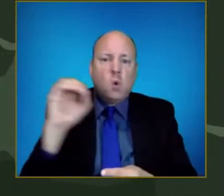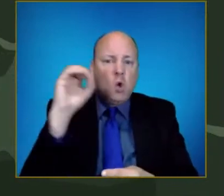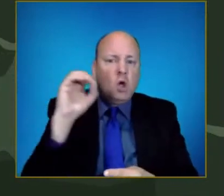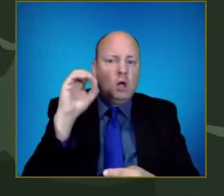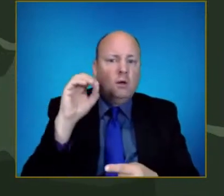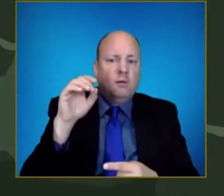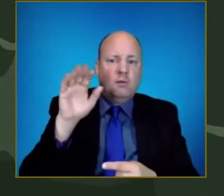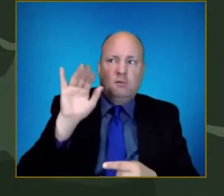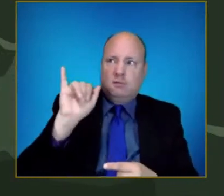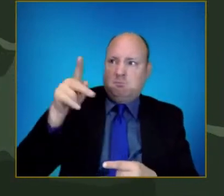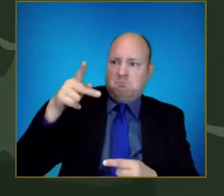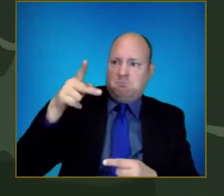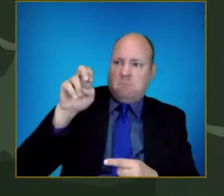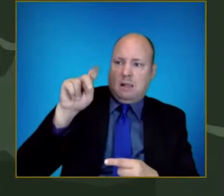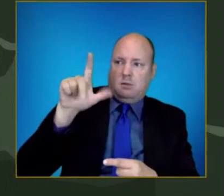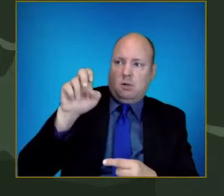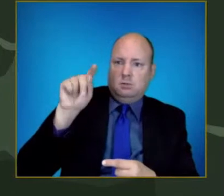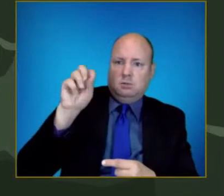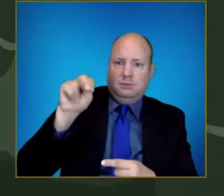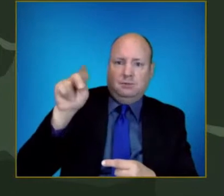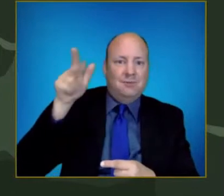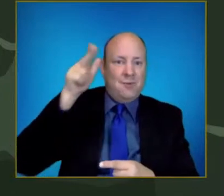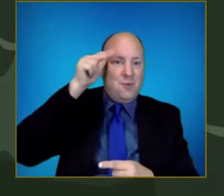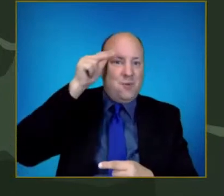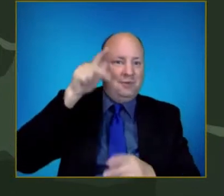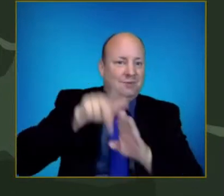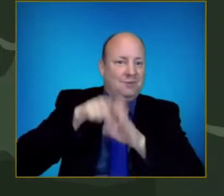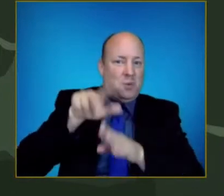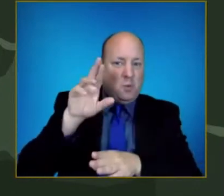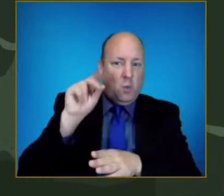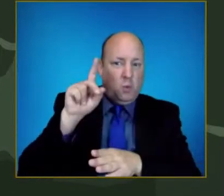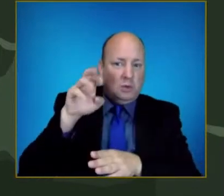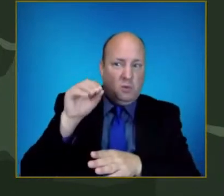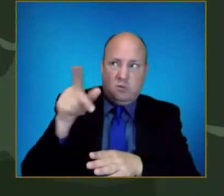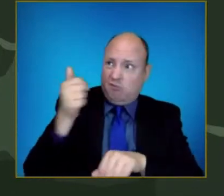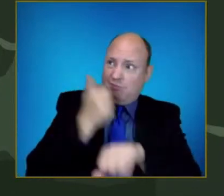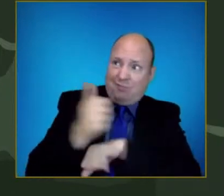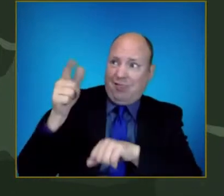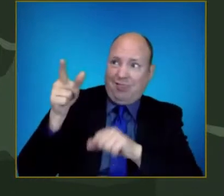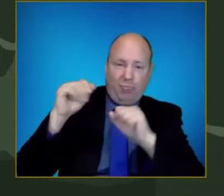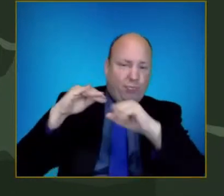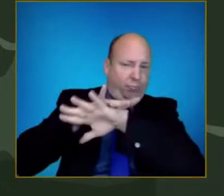It was reported in Eastern Oregonian and in papers in Southwestern